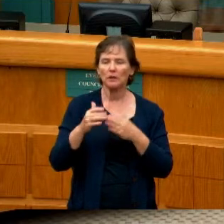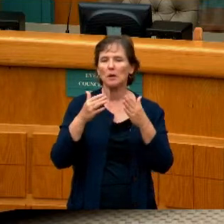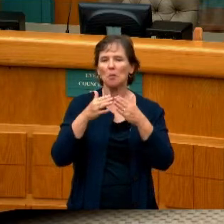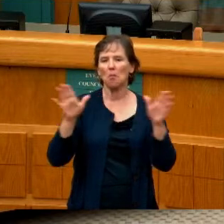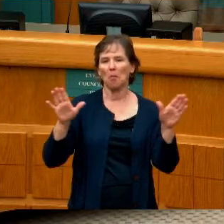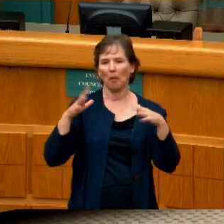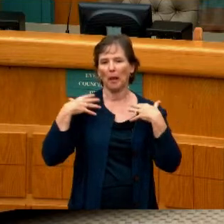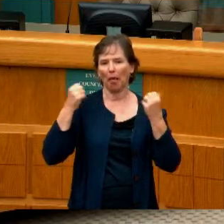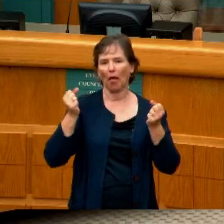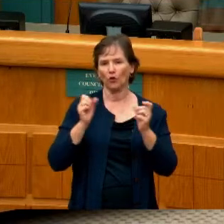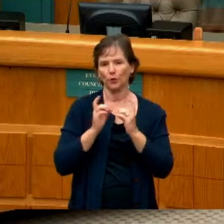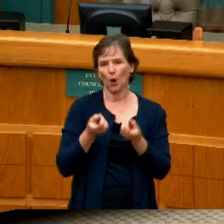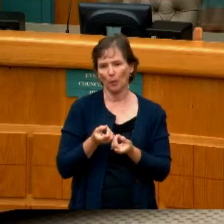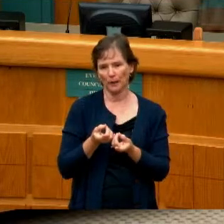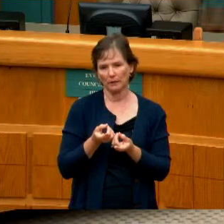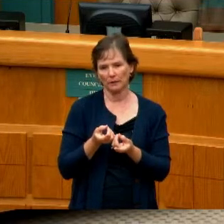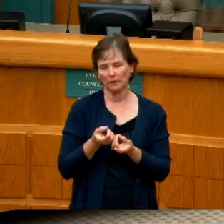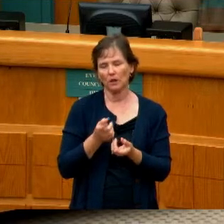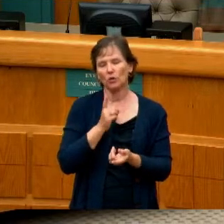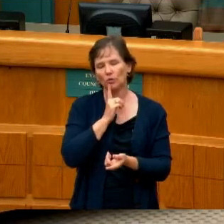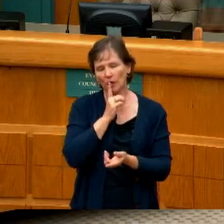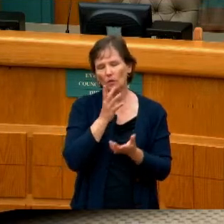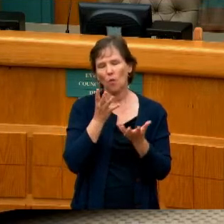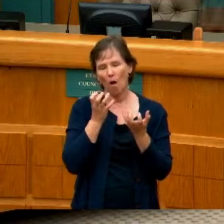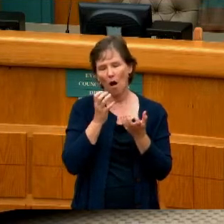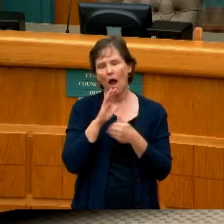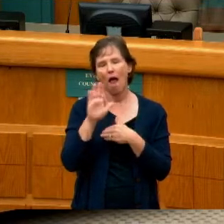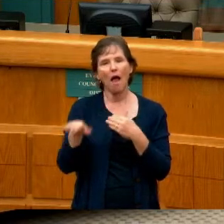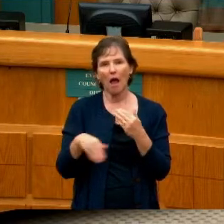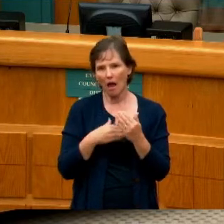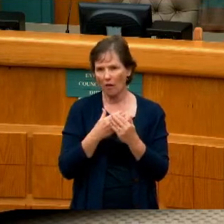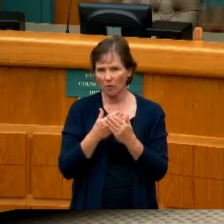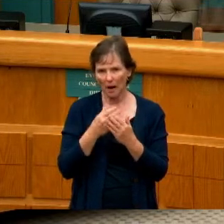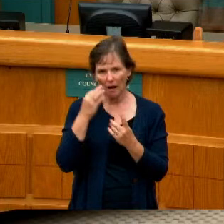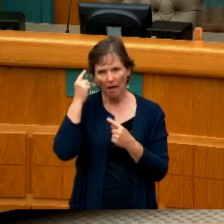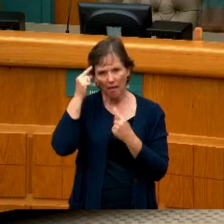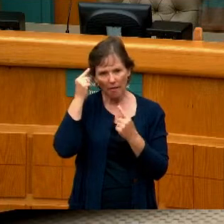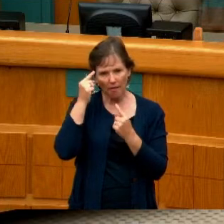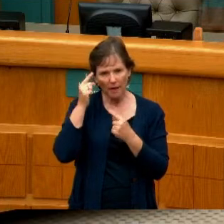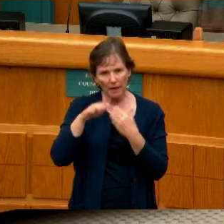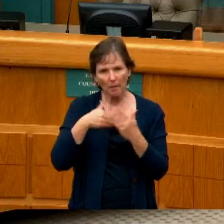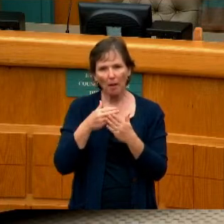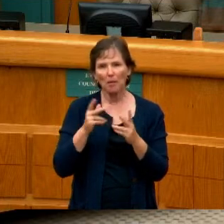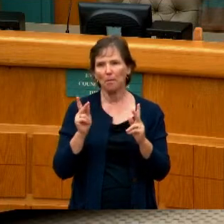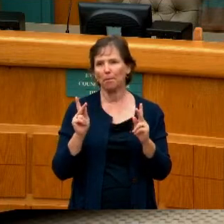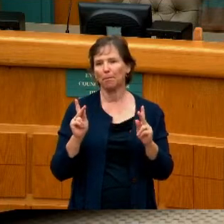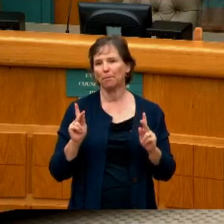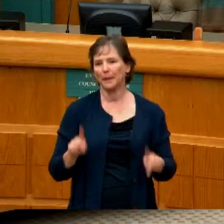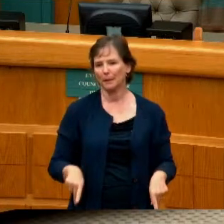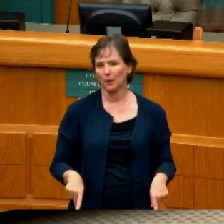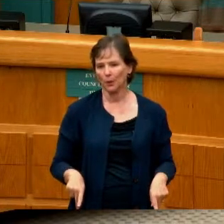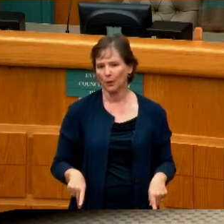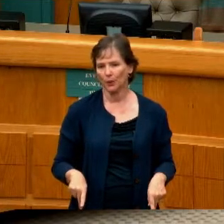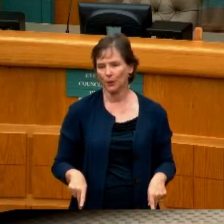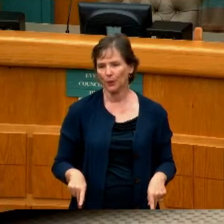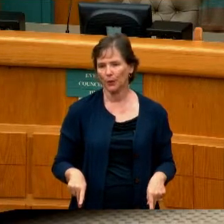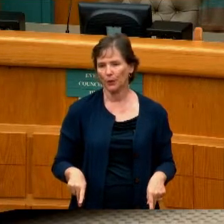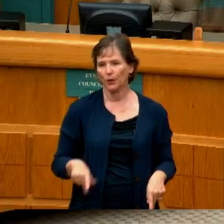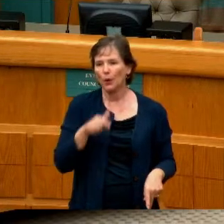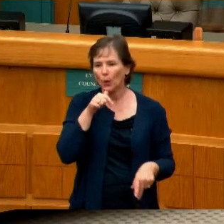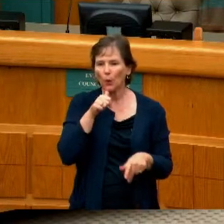all in part to our city county public health. And so I really want